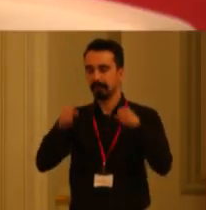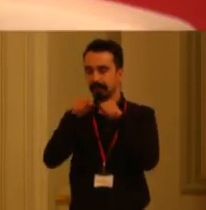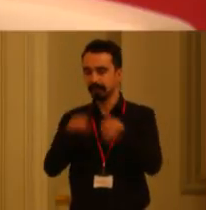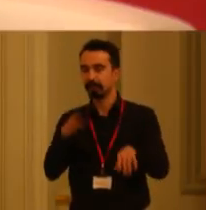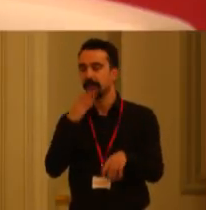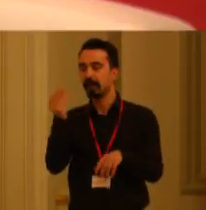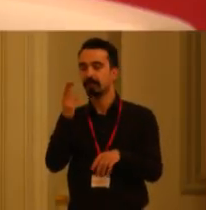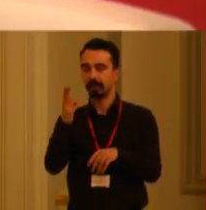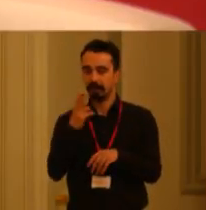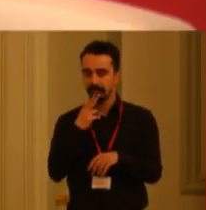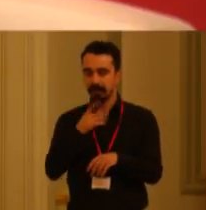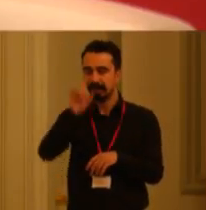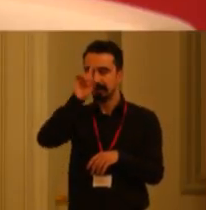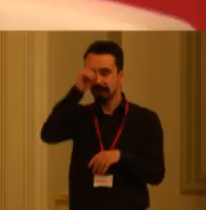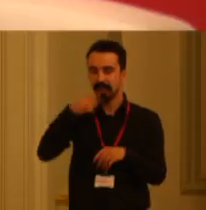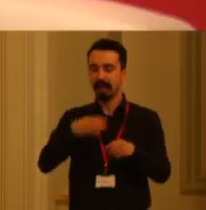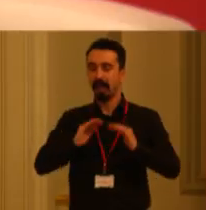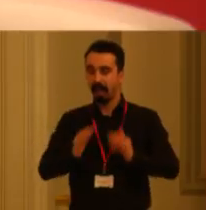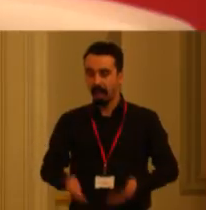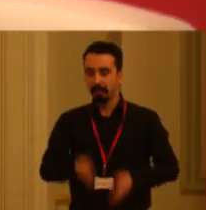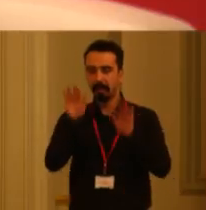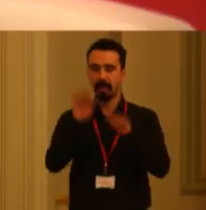current healthcare system in Turkey